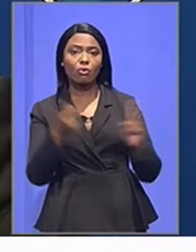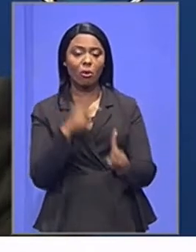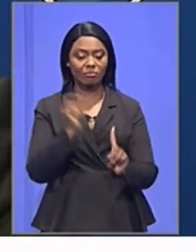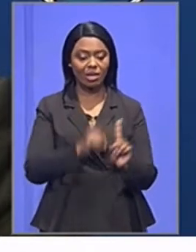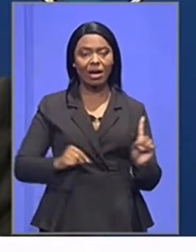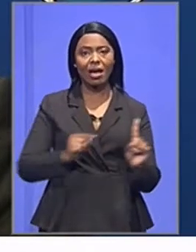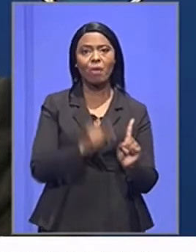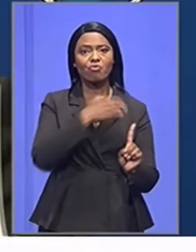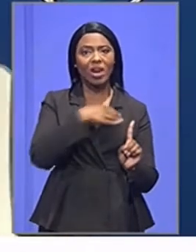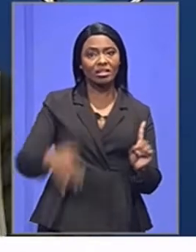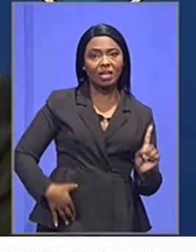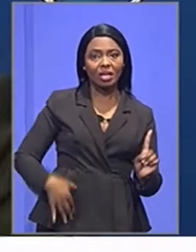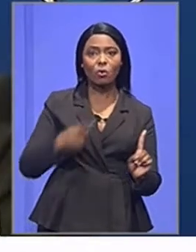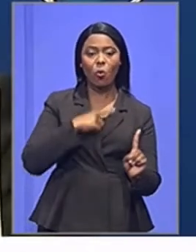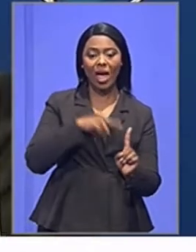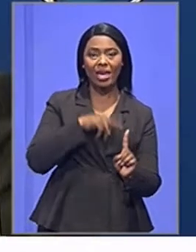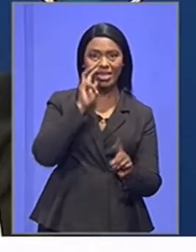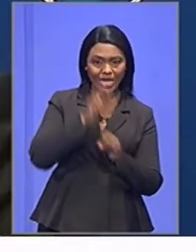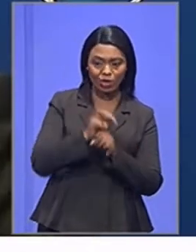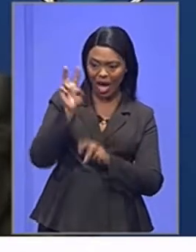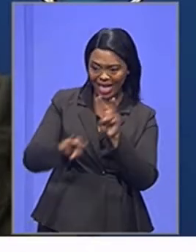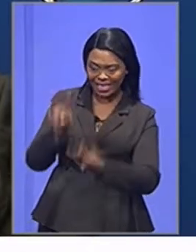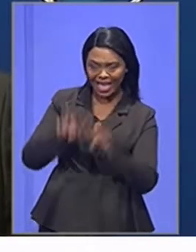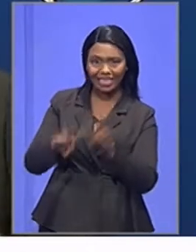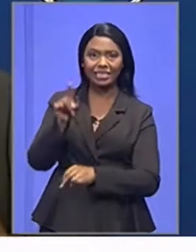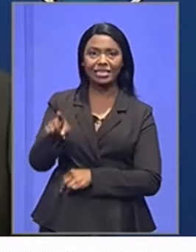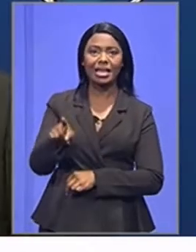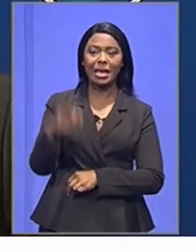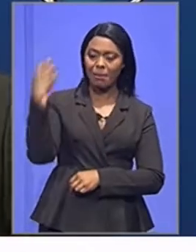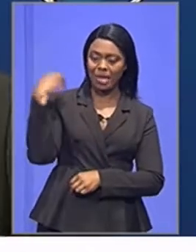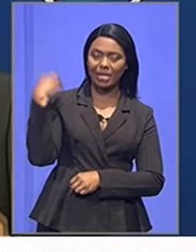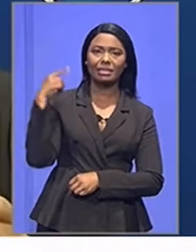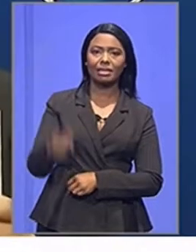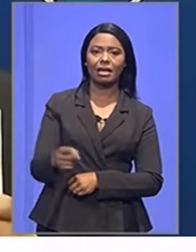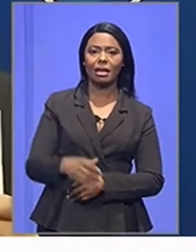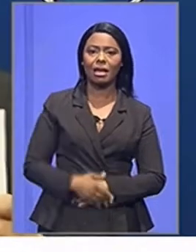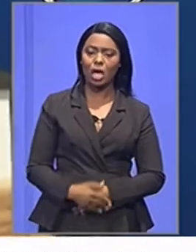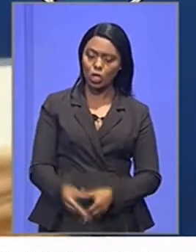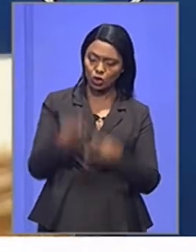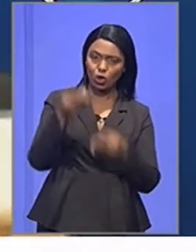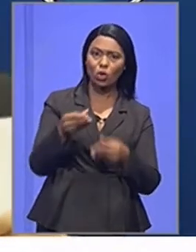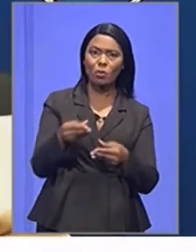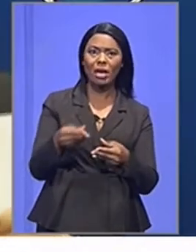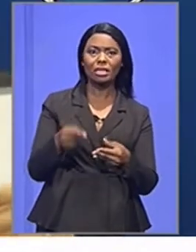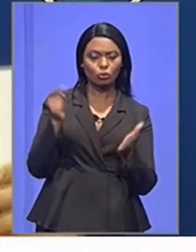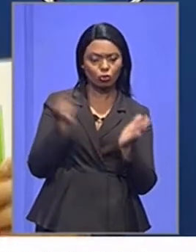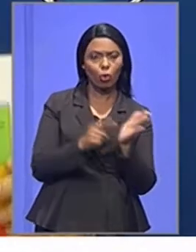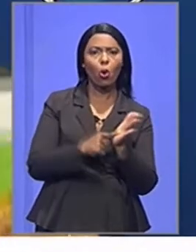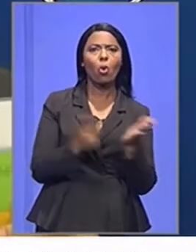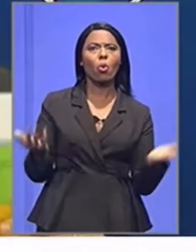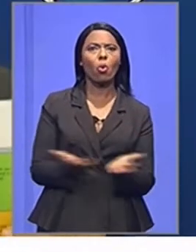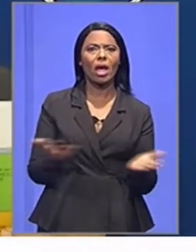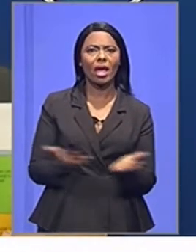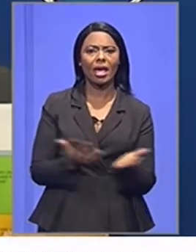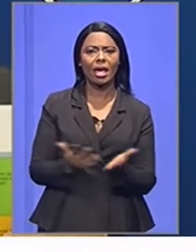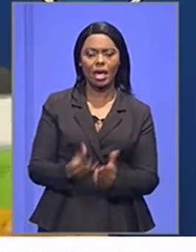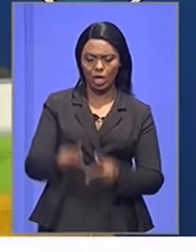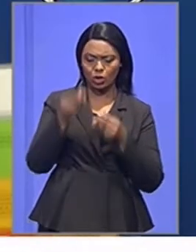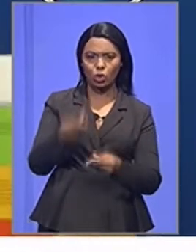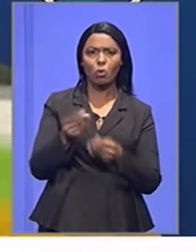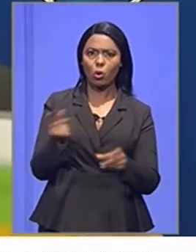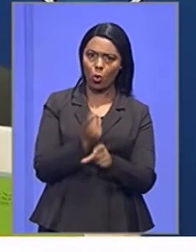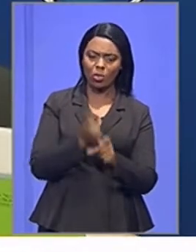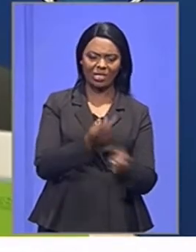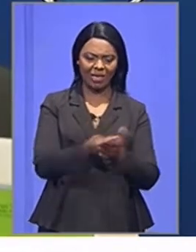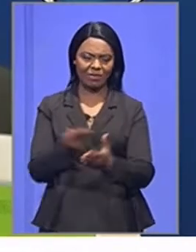he's assessed these ministers, done this assessment. Where's his document like this? He should be making a document like this available